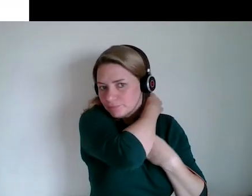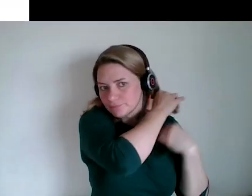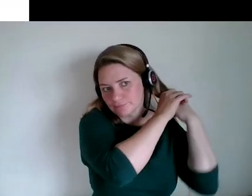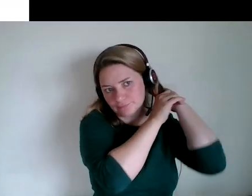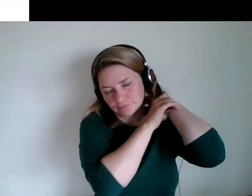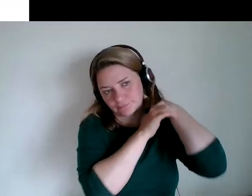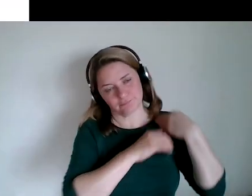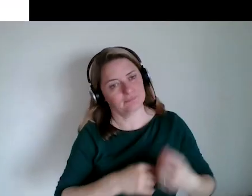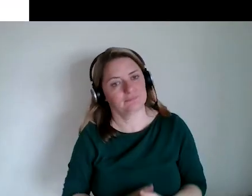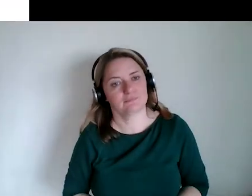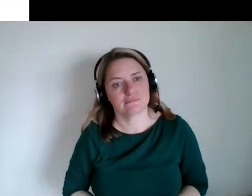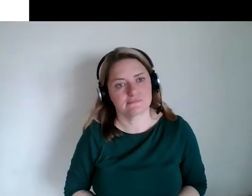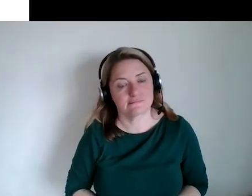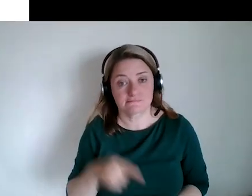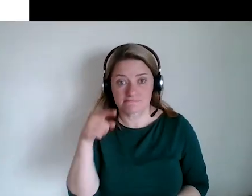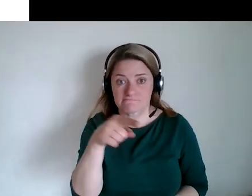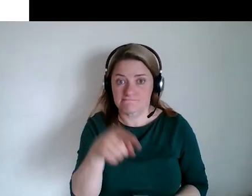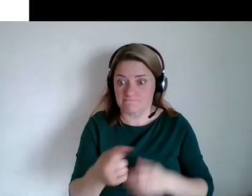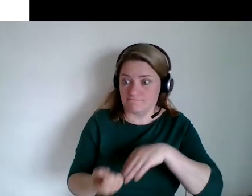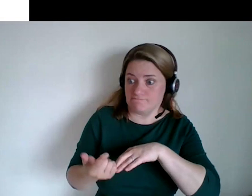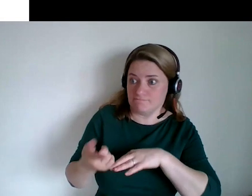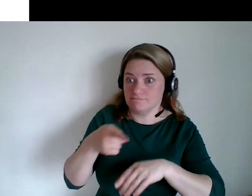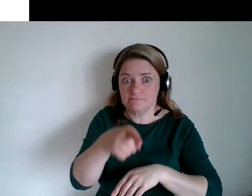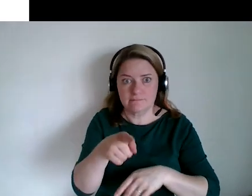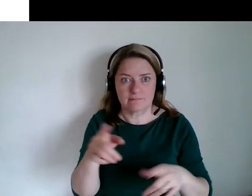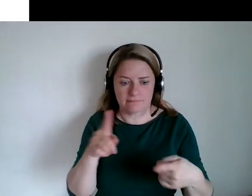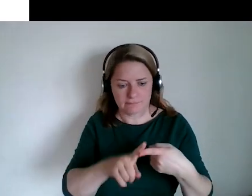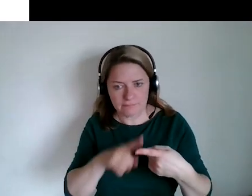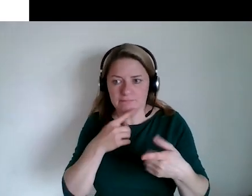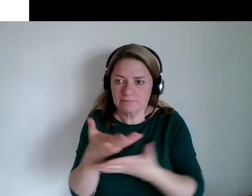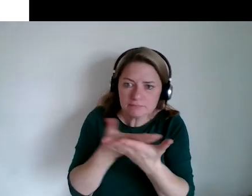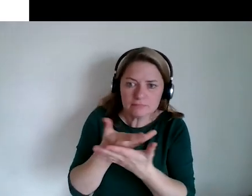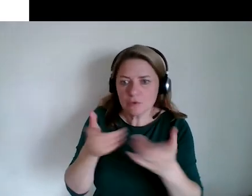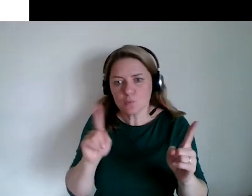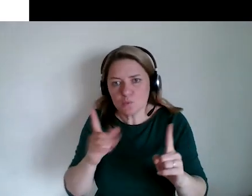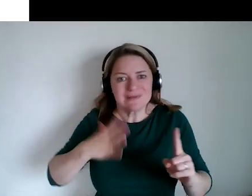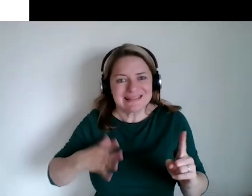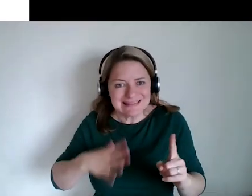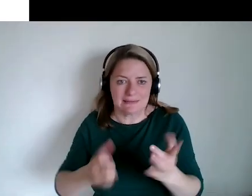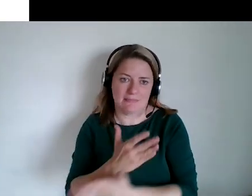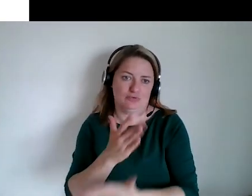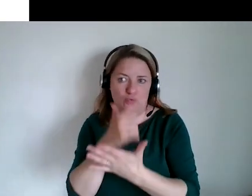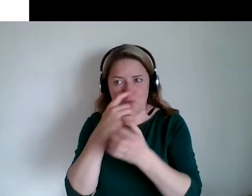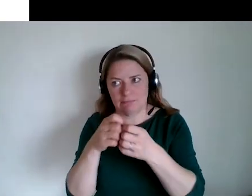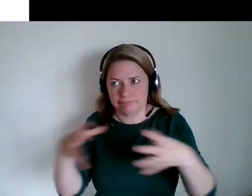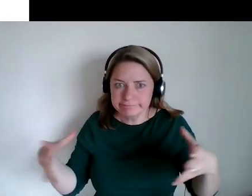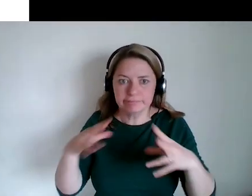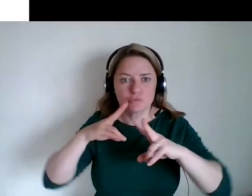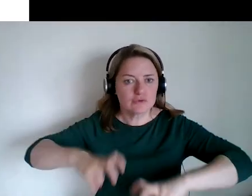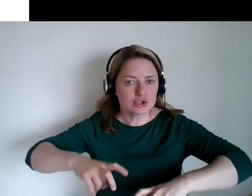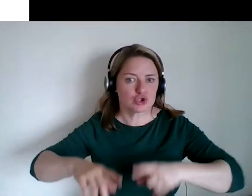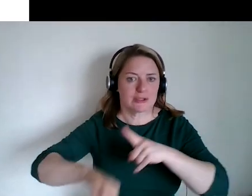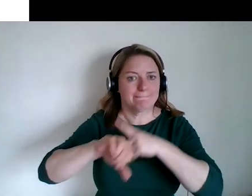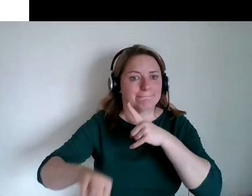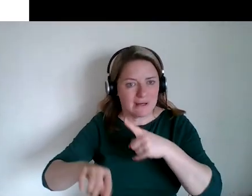In that event, we had conversations about what is needed to optimise and build research impact, who needs